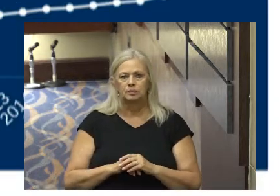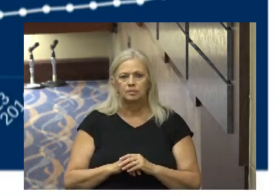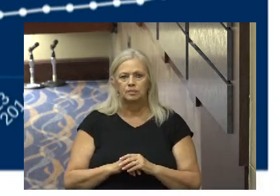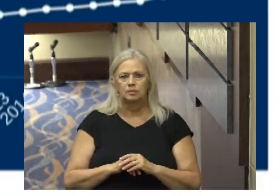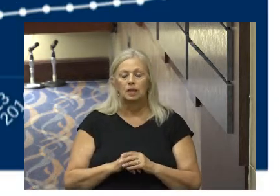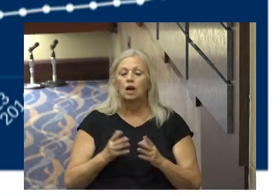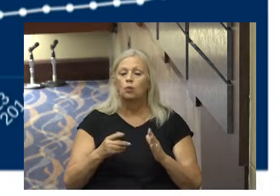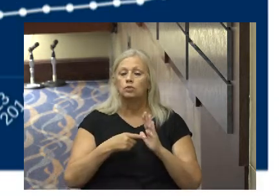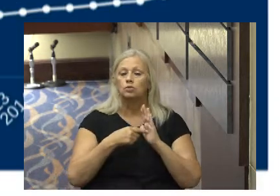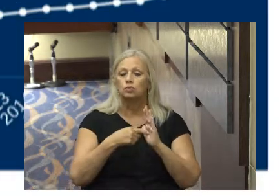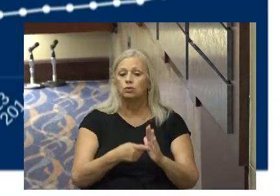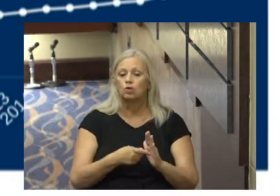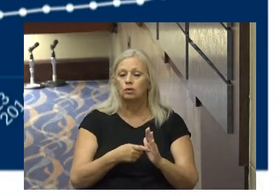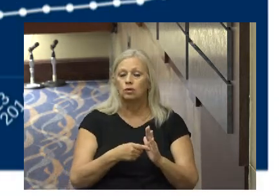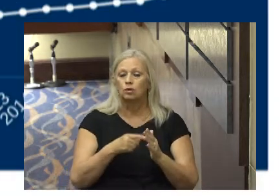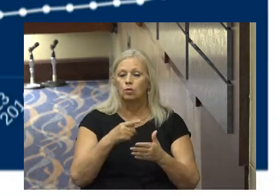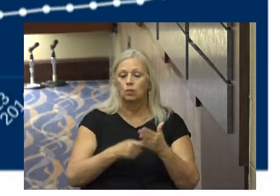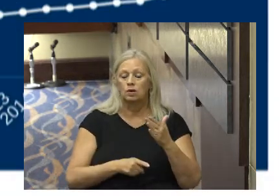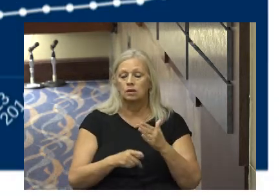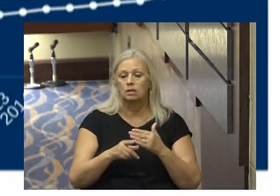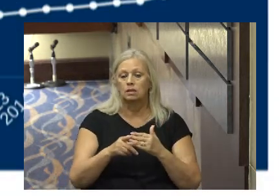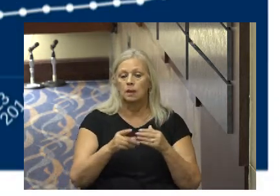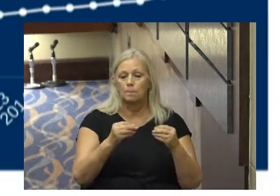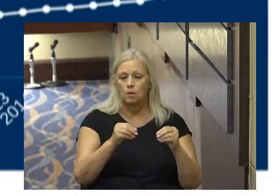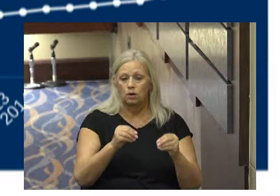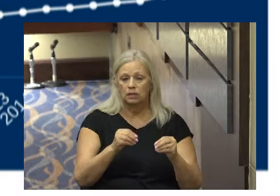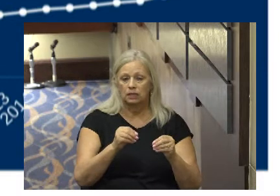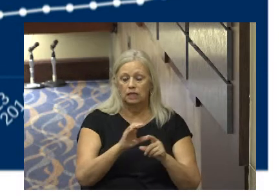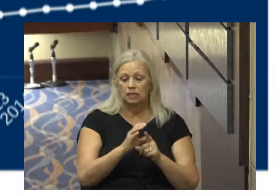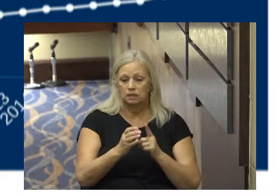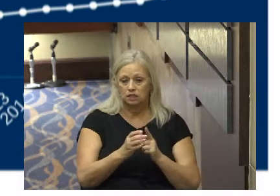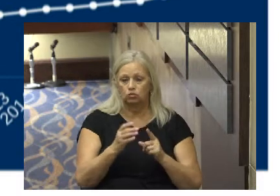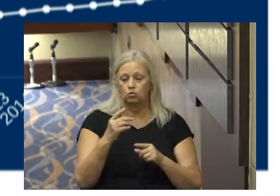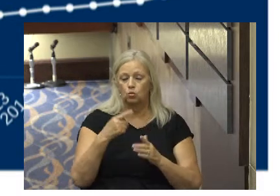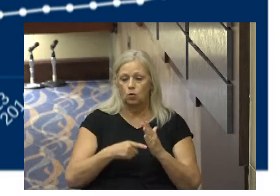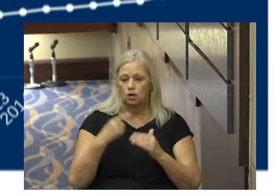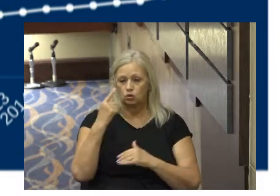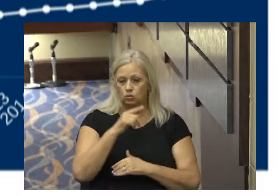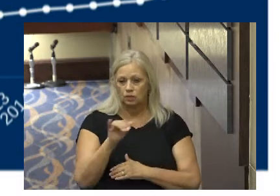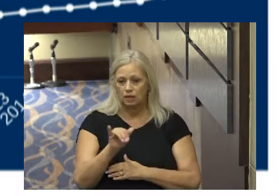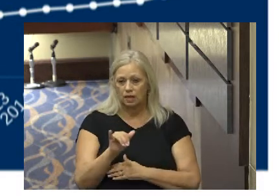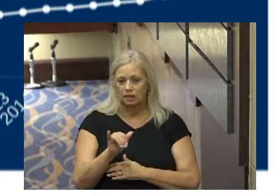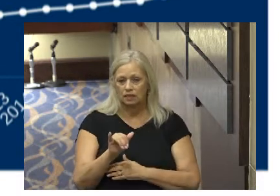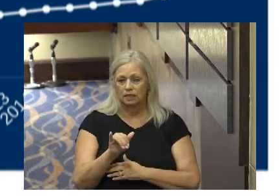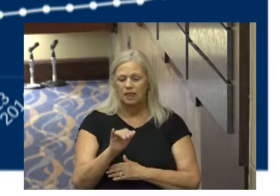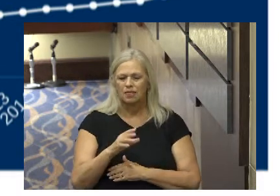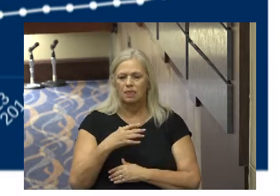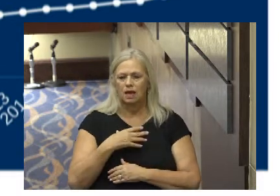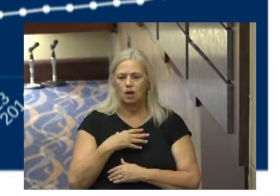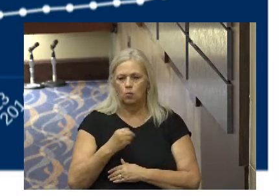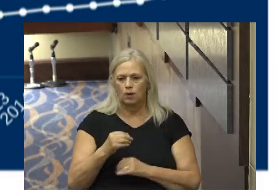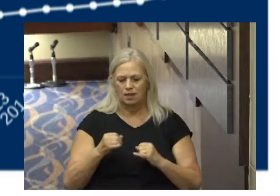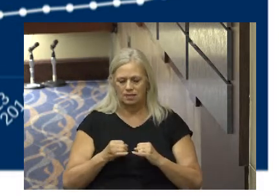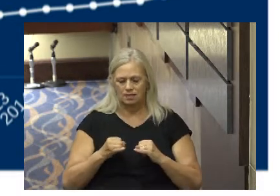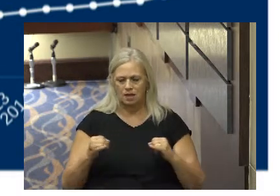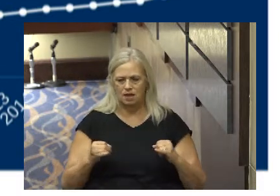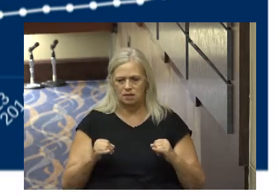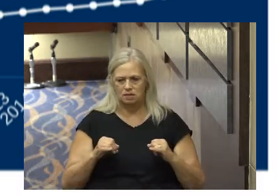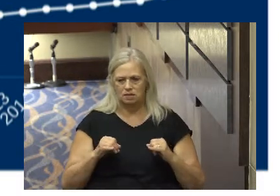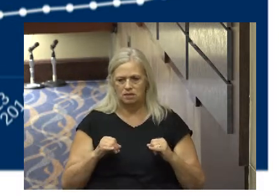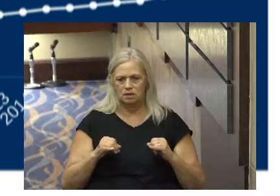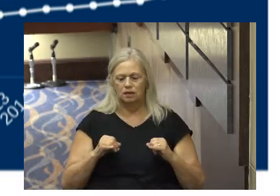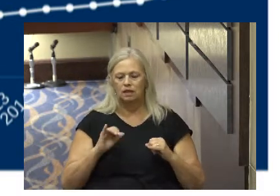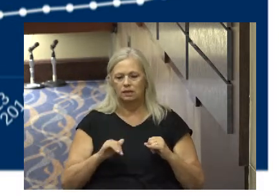Wanted to show you what market conditions look like, getting a really strong feel. That white line at the bottom shows an